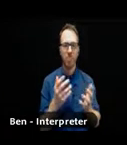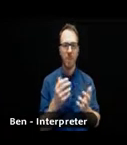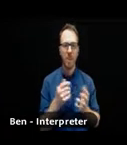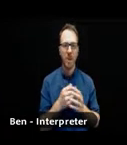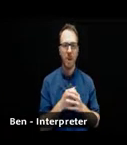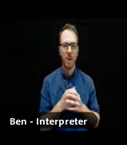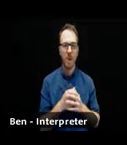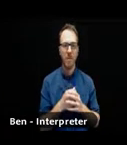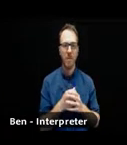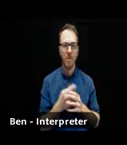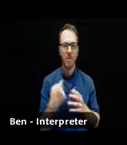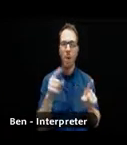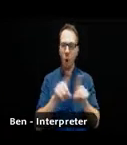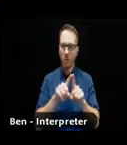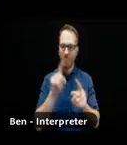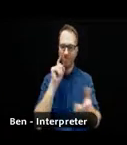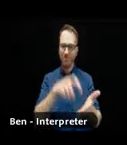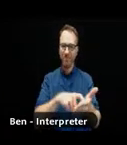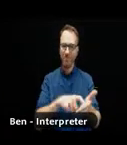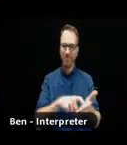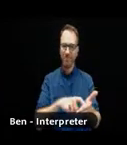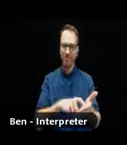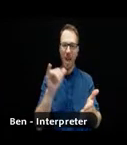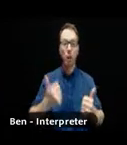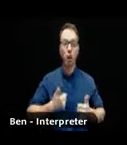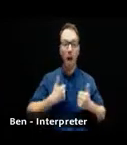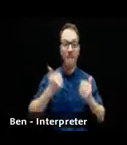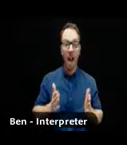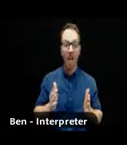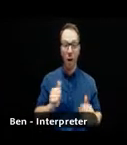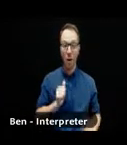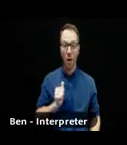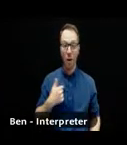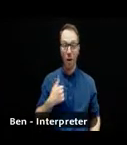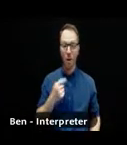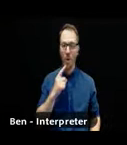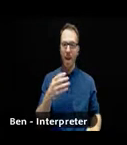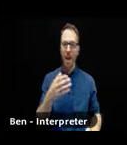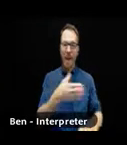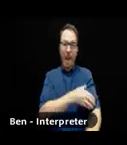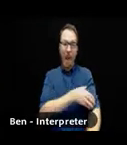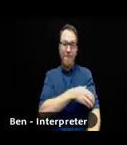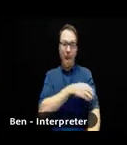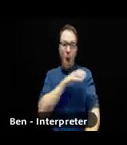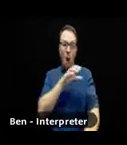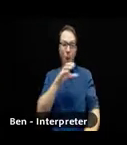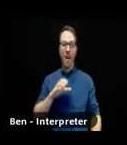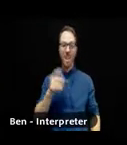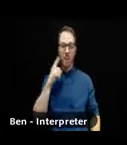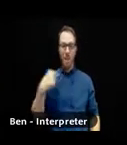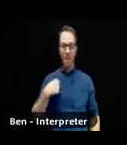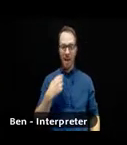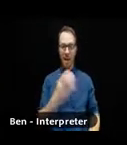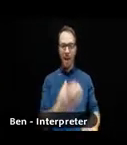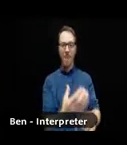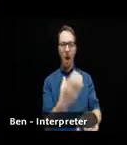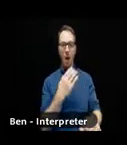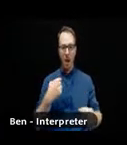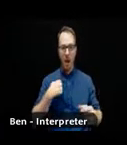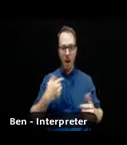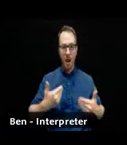What I also see that is, I think, as a survivor, incredibly empowering for me is when a young person